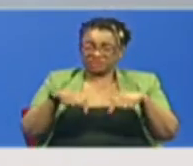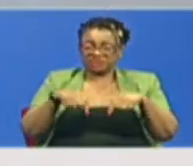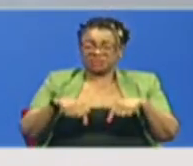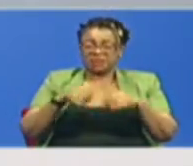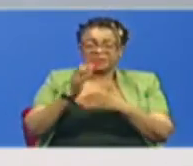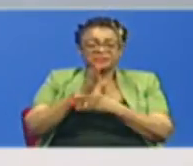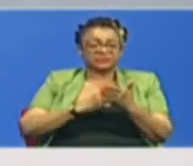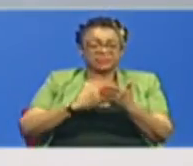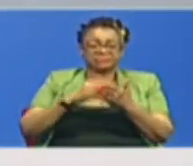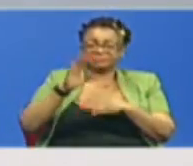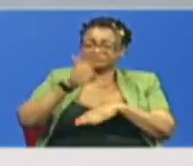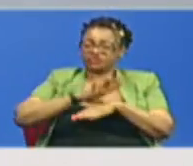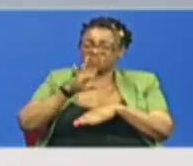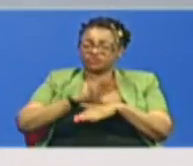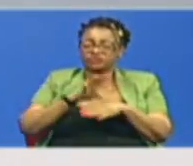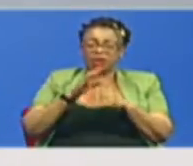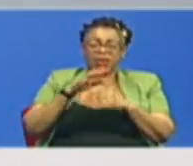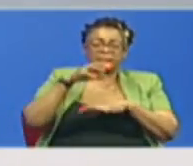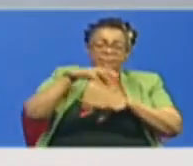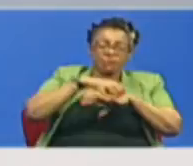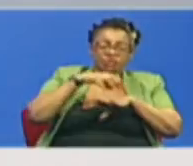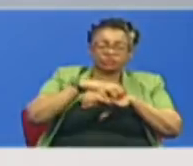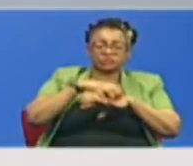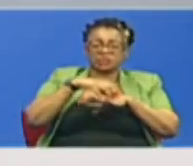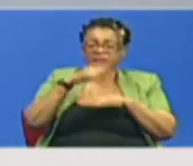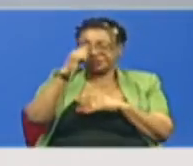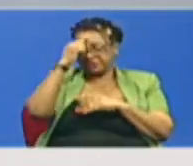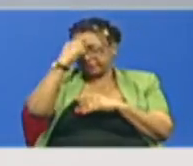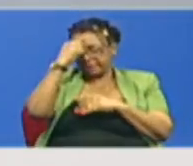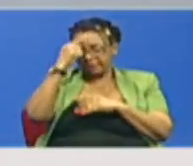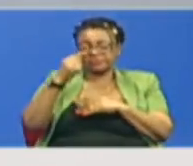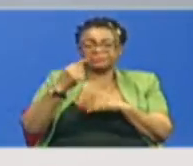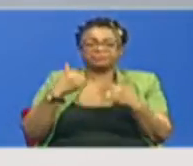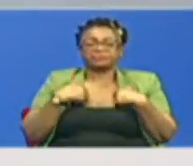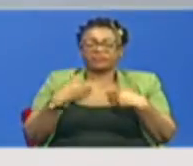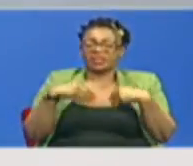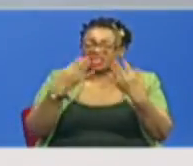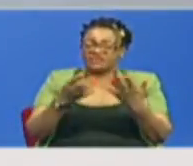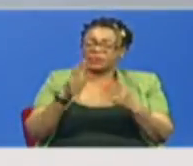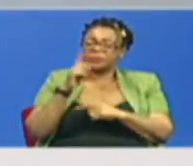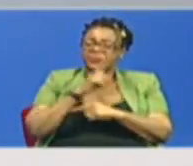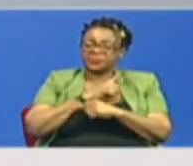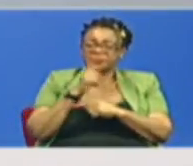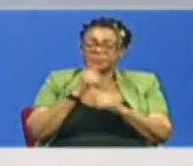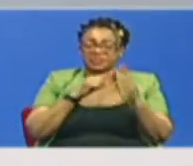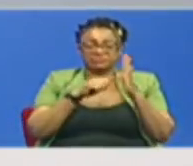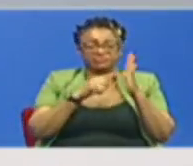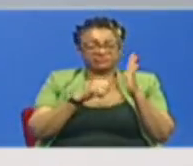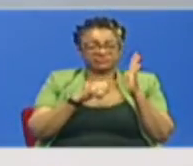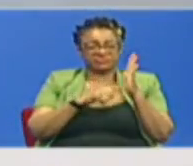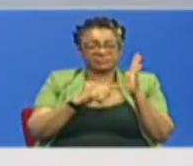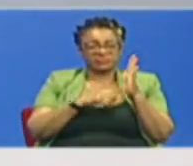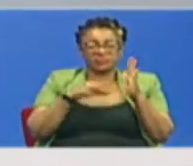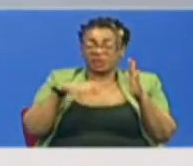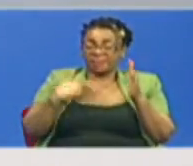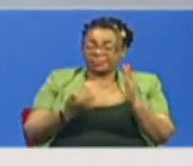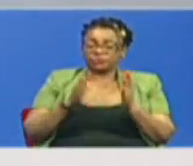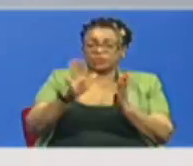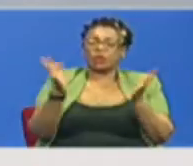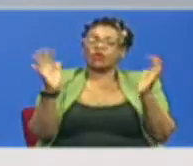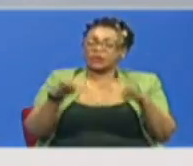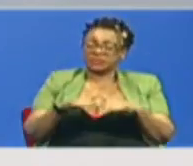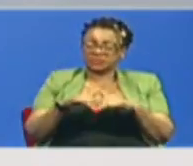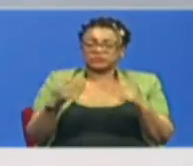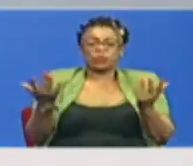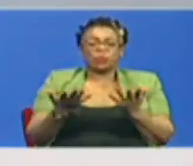mosques and temples argue that the strict guidelines imposed by the government may not be practicable for their congregants and way of